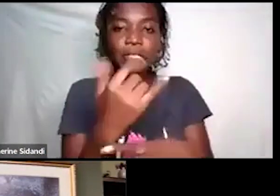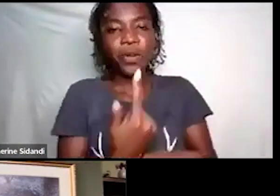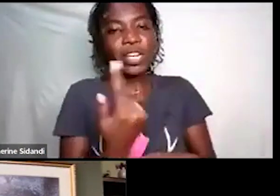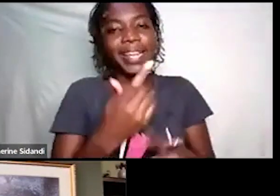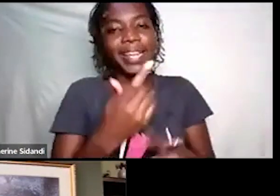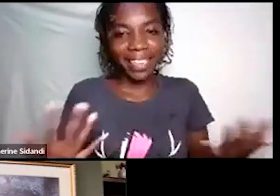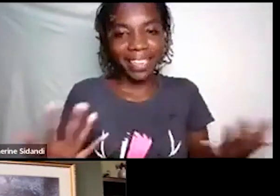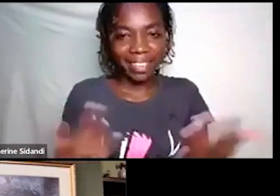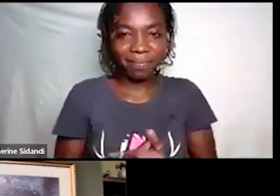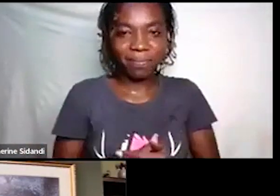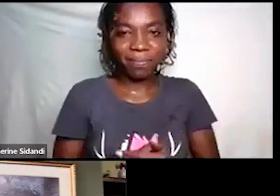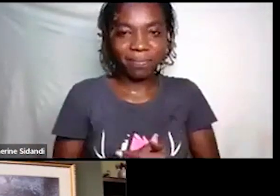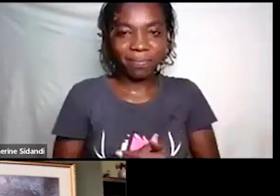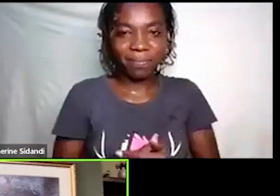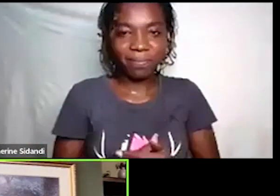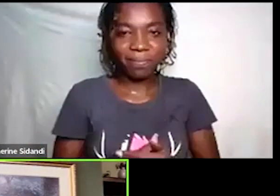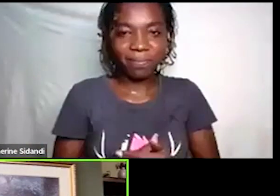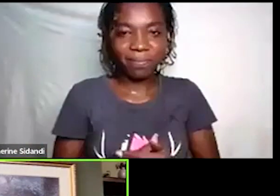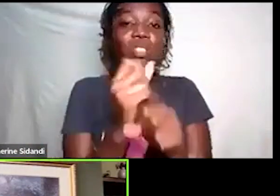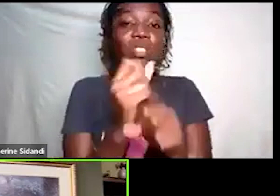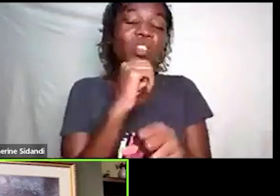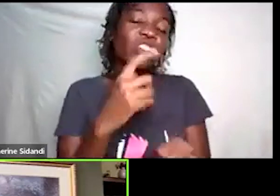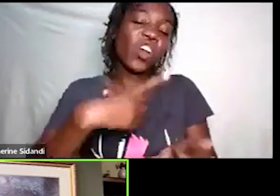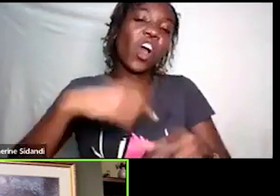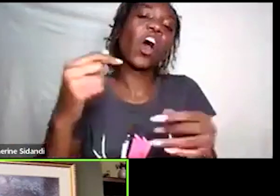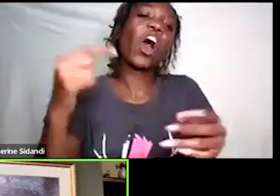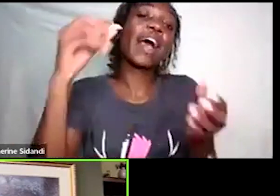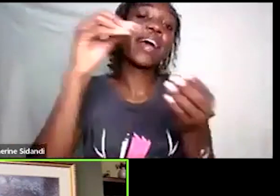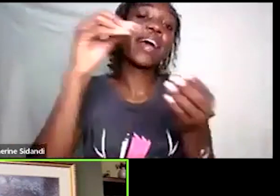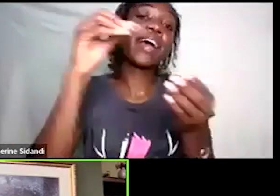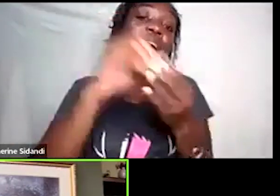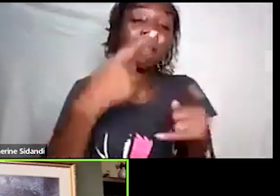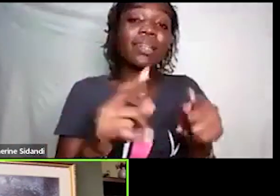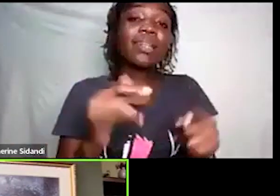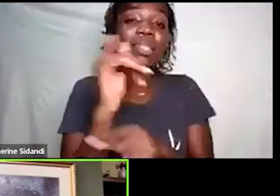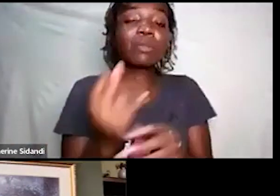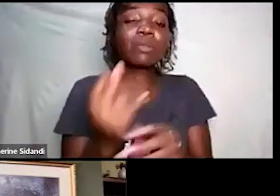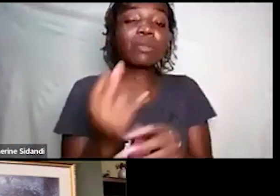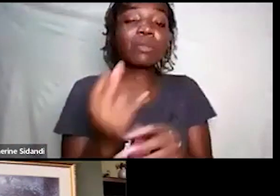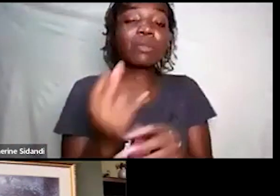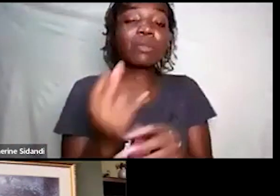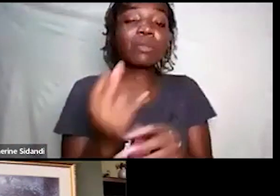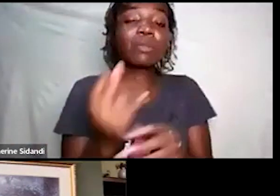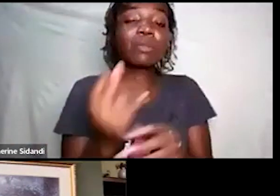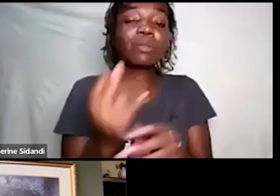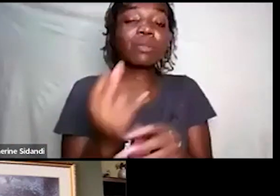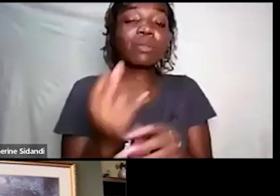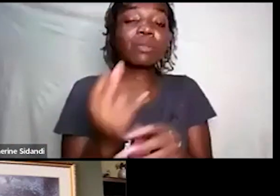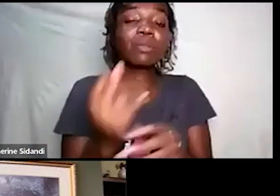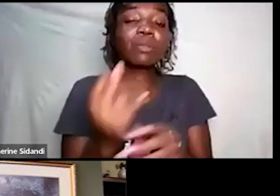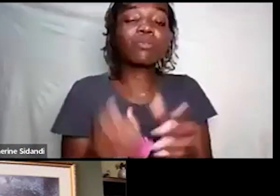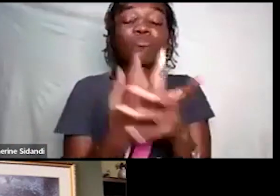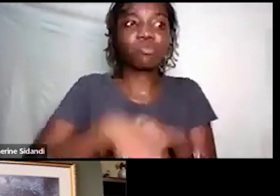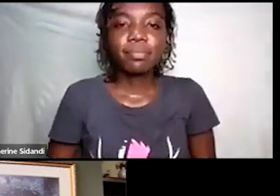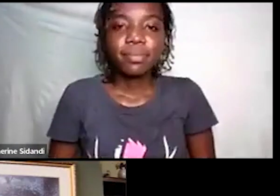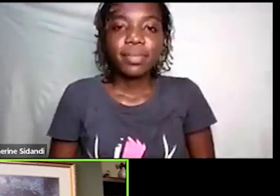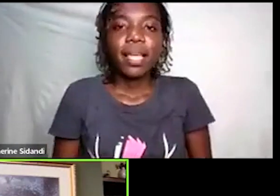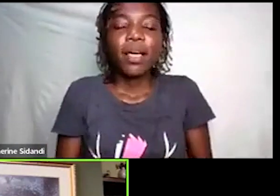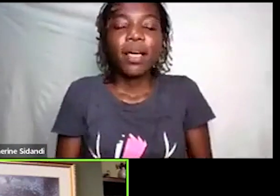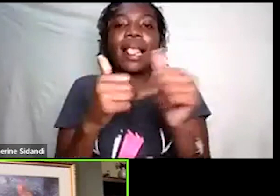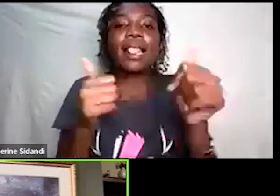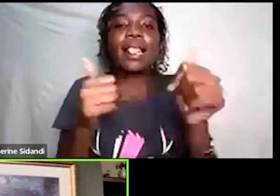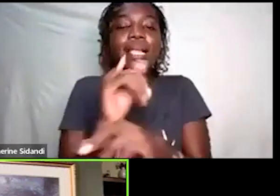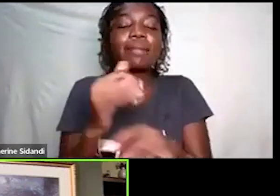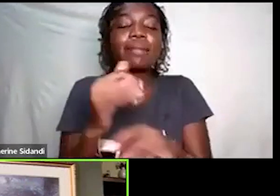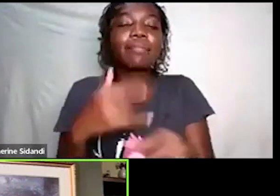organizations don't go against. It's just that the productivity will go down. That's what they protect. Right. They're not against it. I don't think the director will come and say,